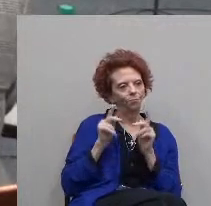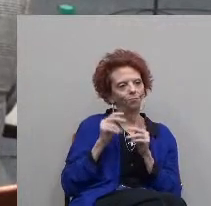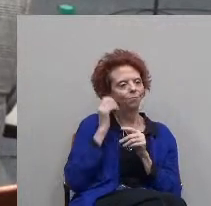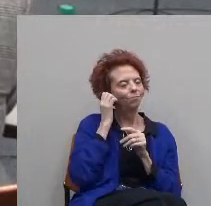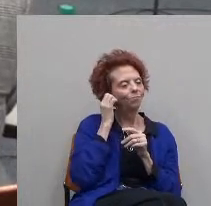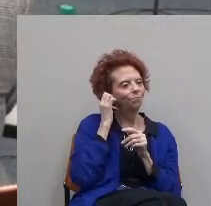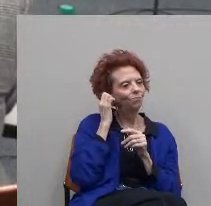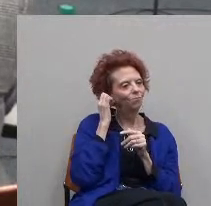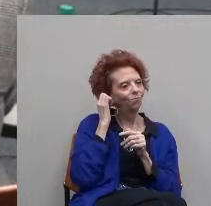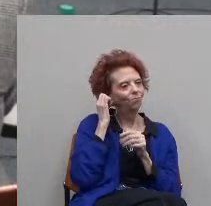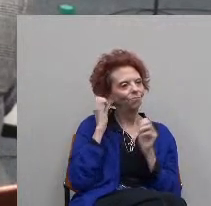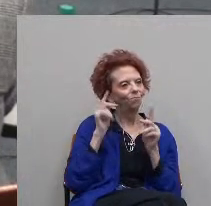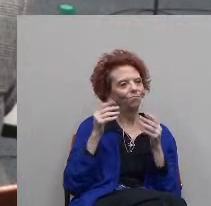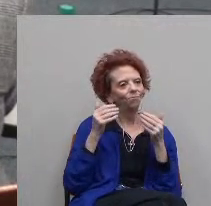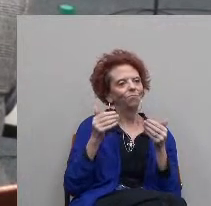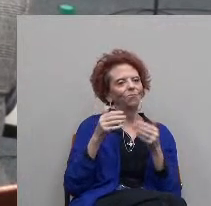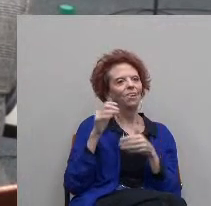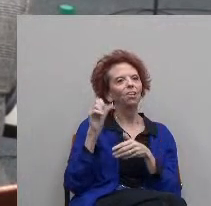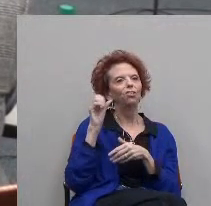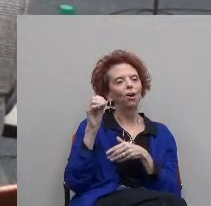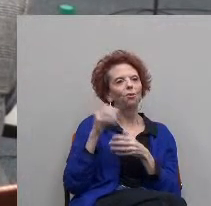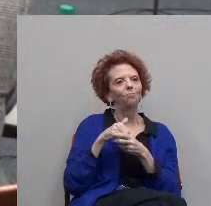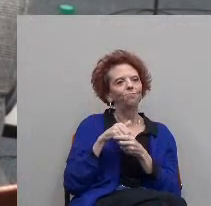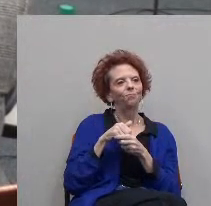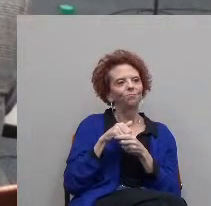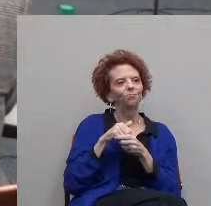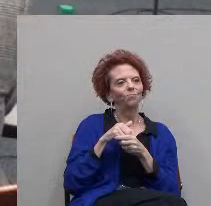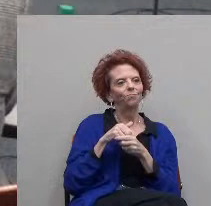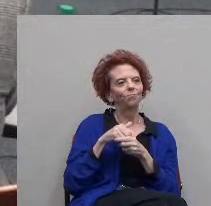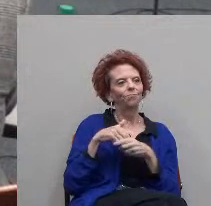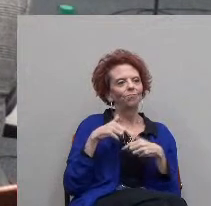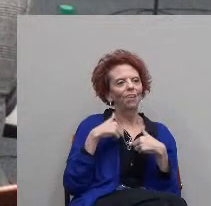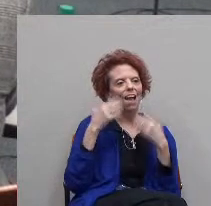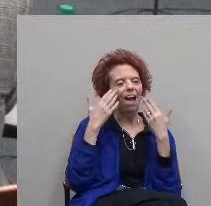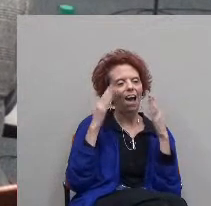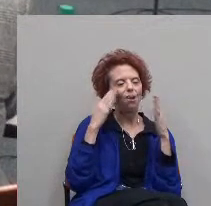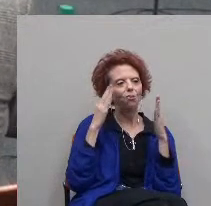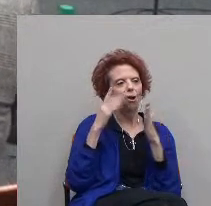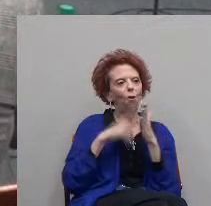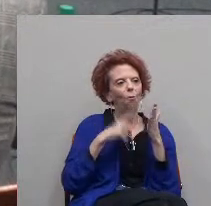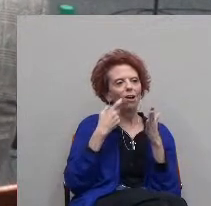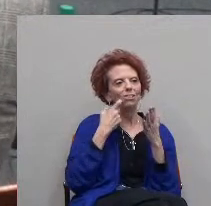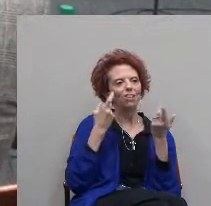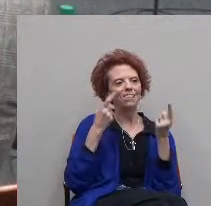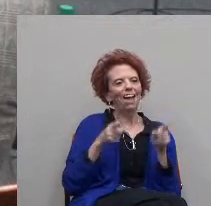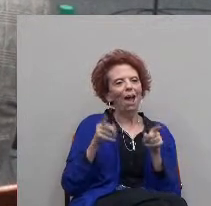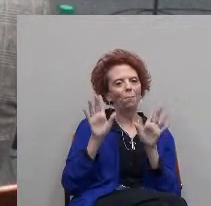Okay. Just keep going. All right, and so I don't know what just happened, but